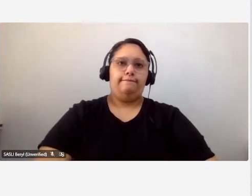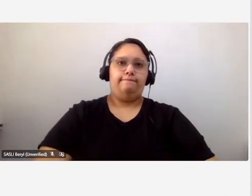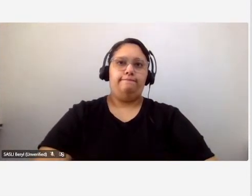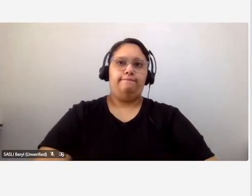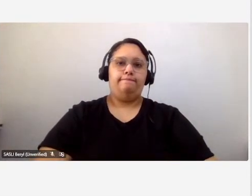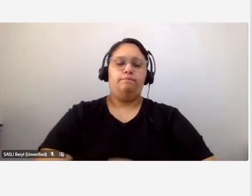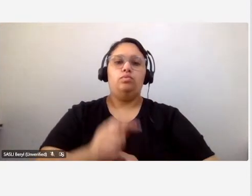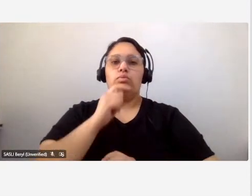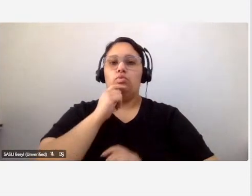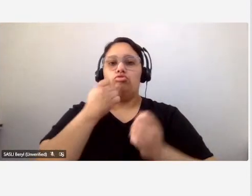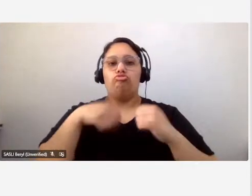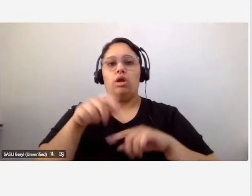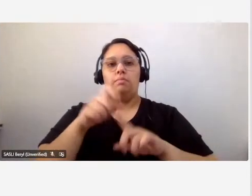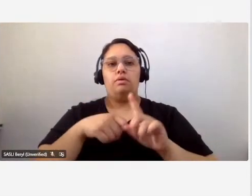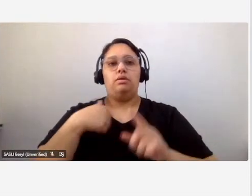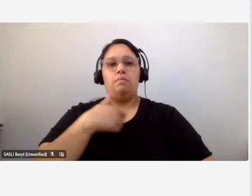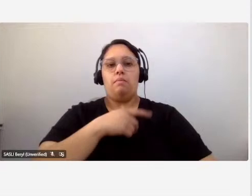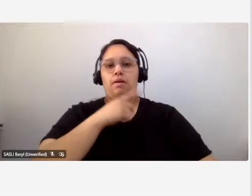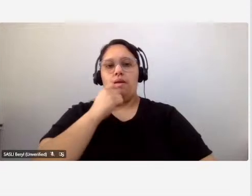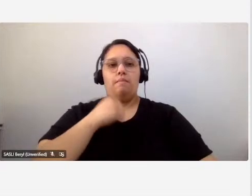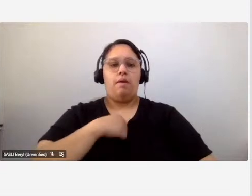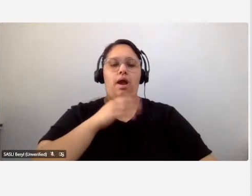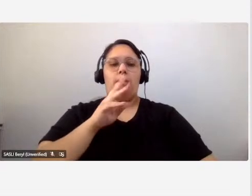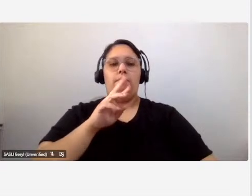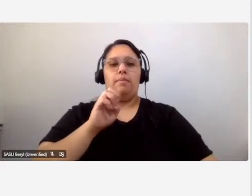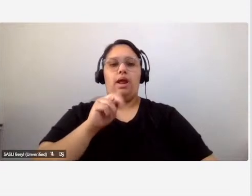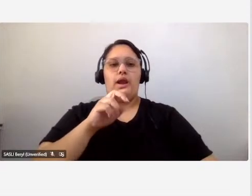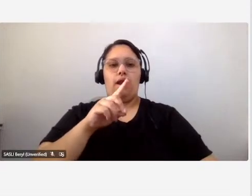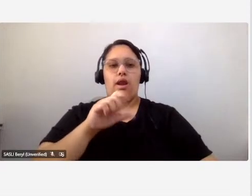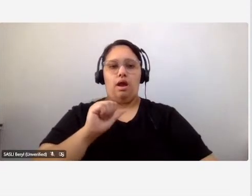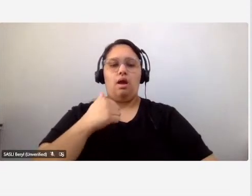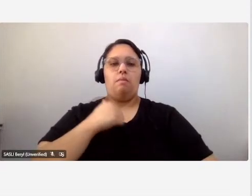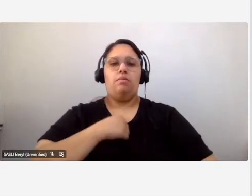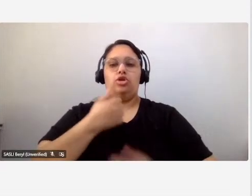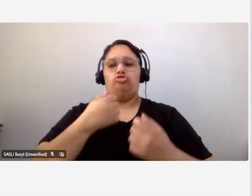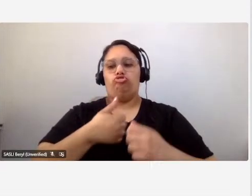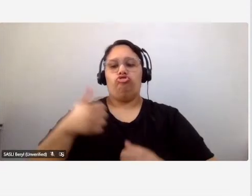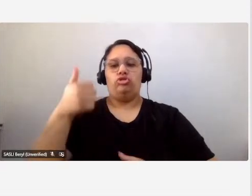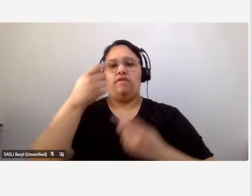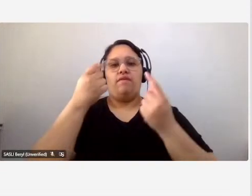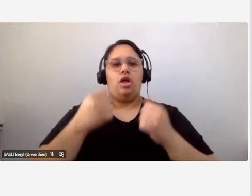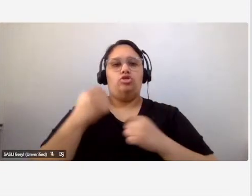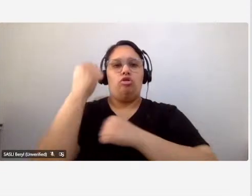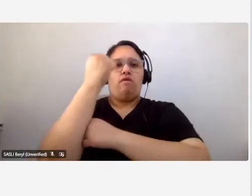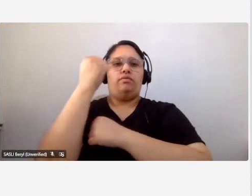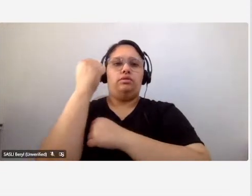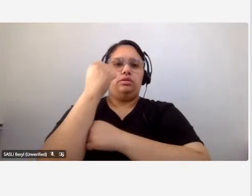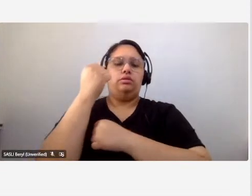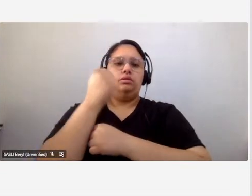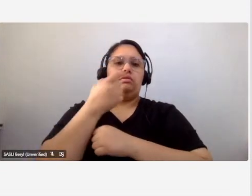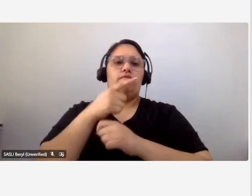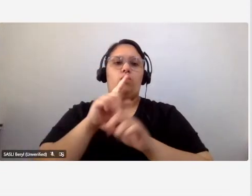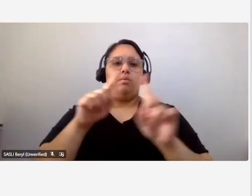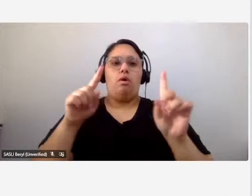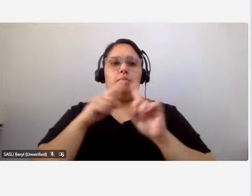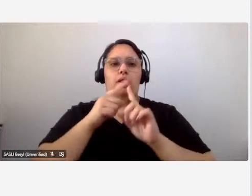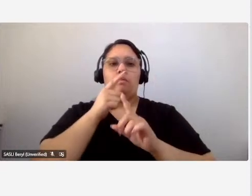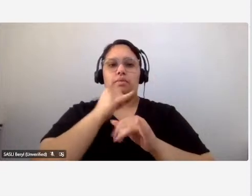Good morning, Chairperson and members. My name is Brenda Ratges, and I am the Chief Financial Officer for the Department and Public Entities.